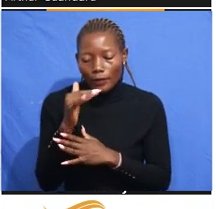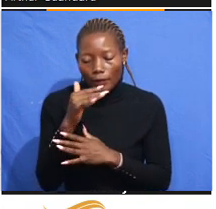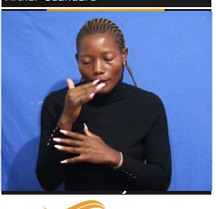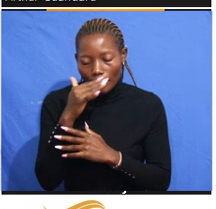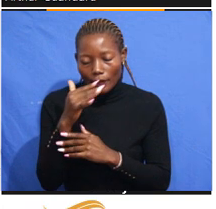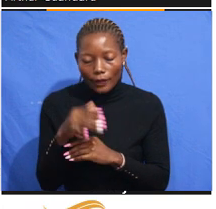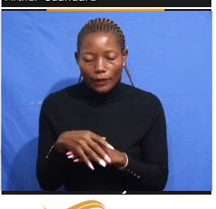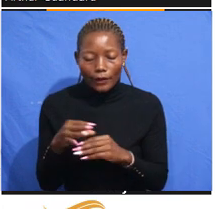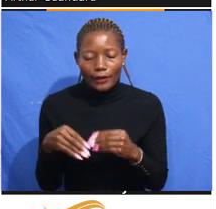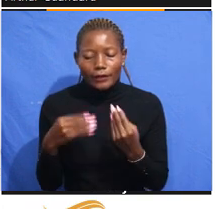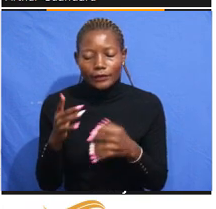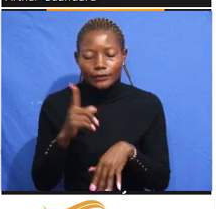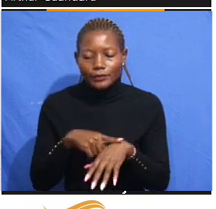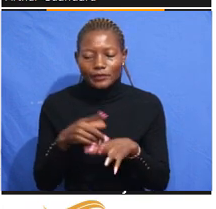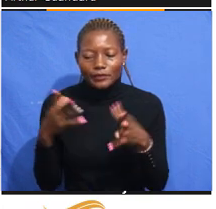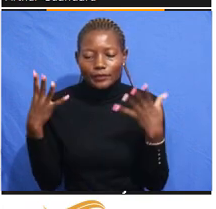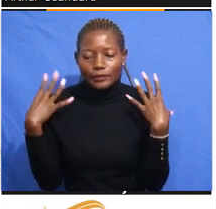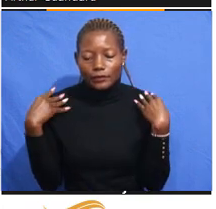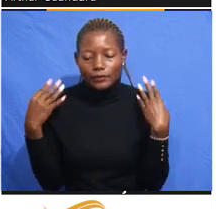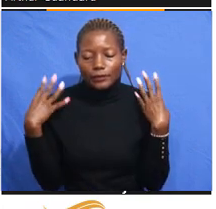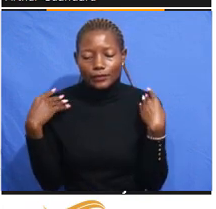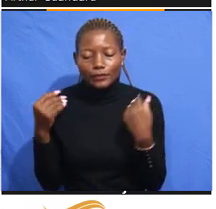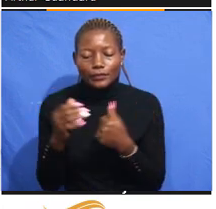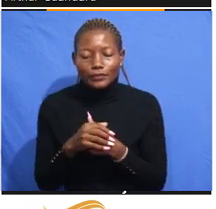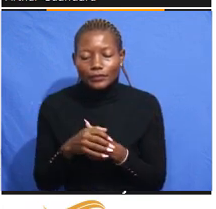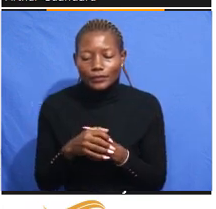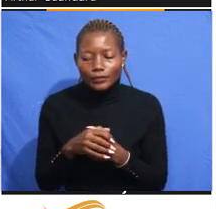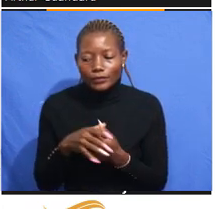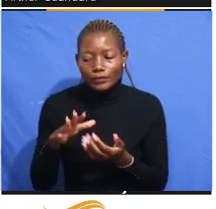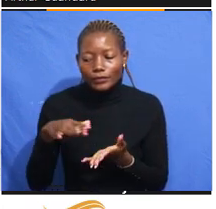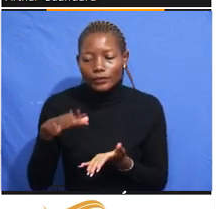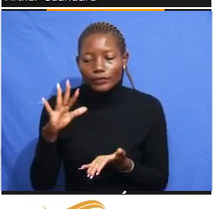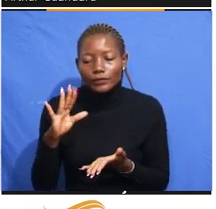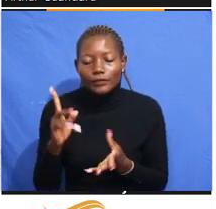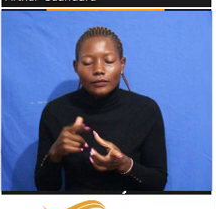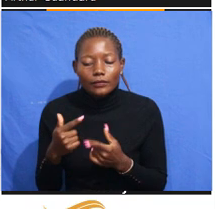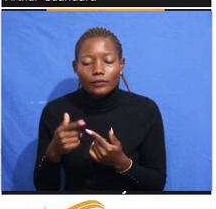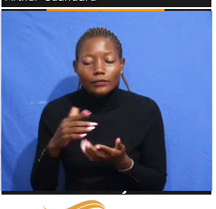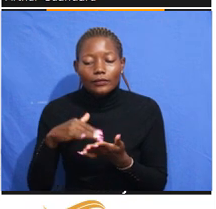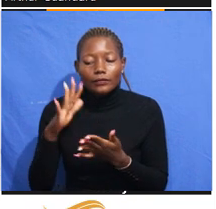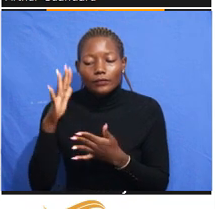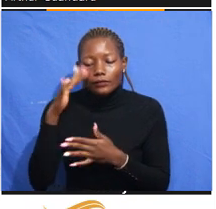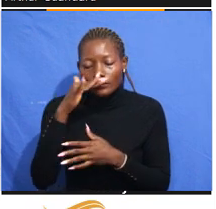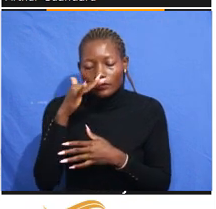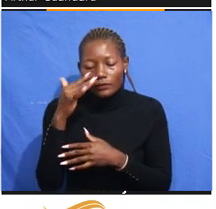that is critical. The larger the lung capacity is, the more air, specifically oxygen, can be